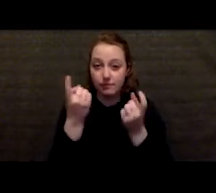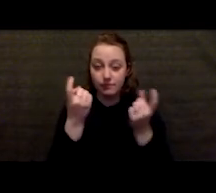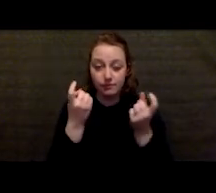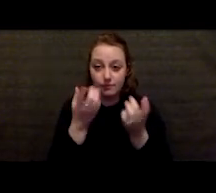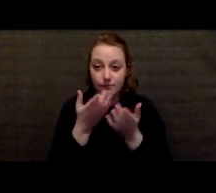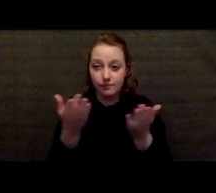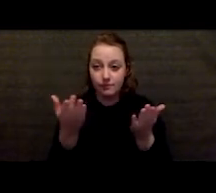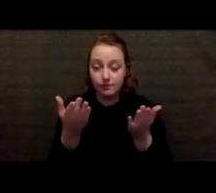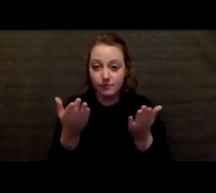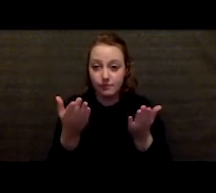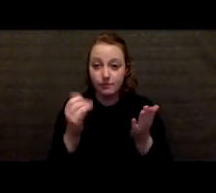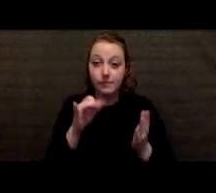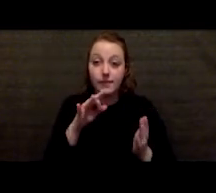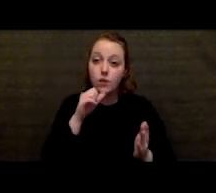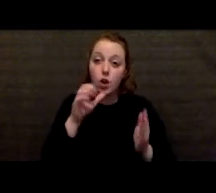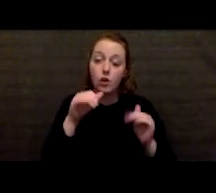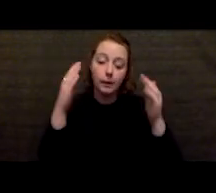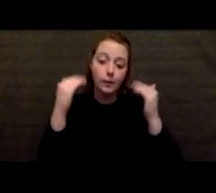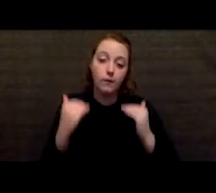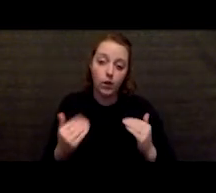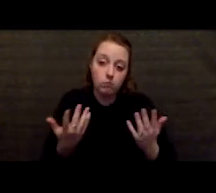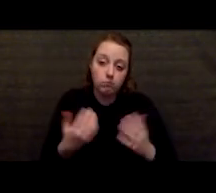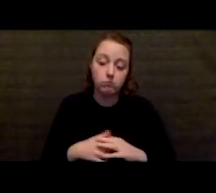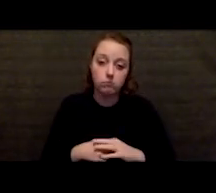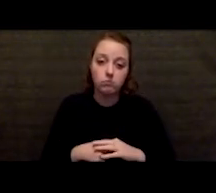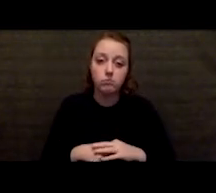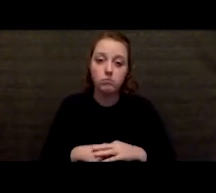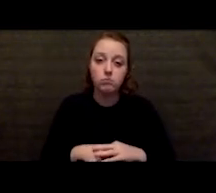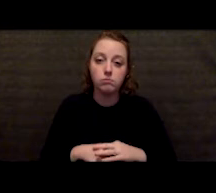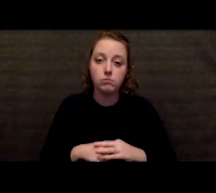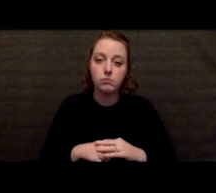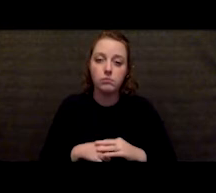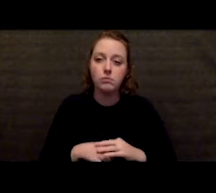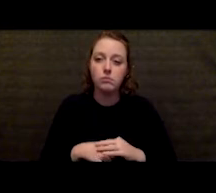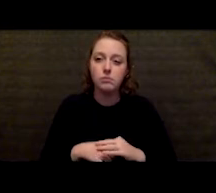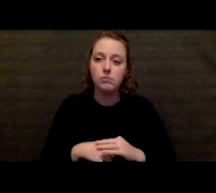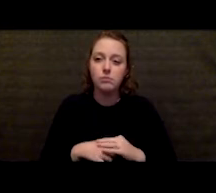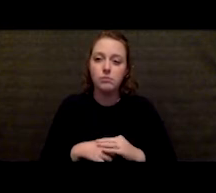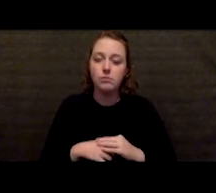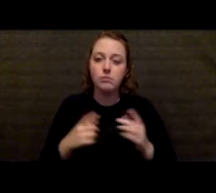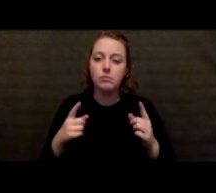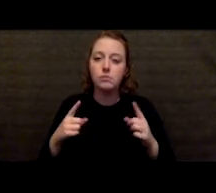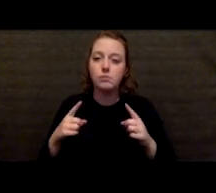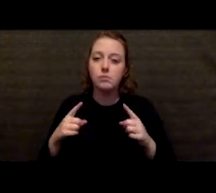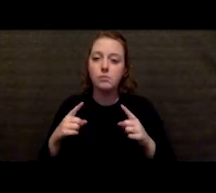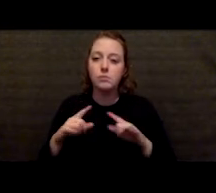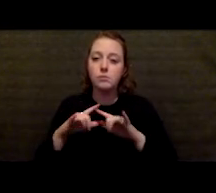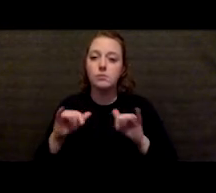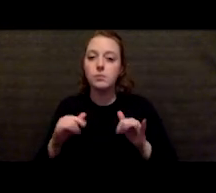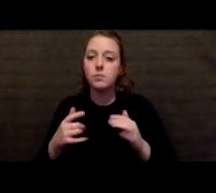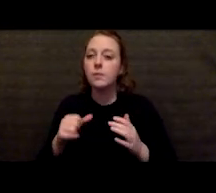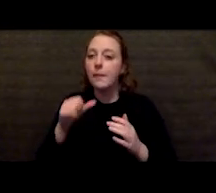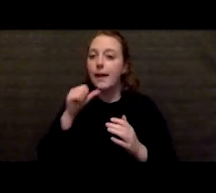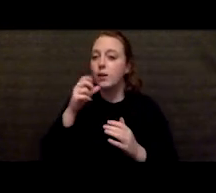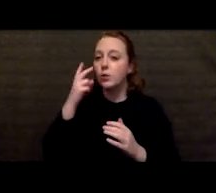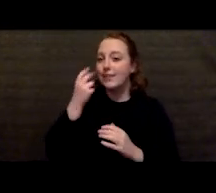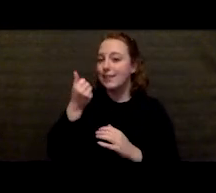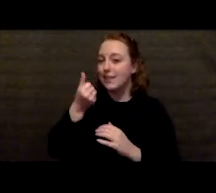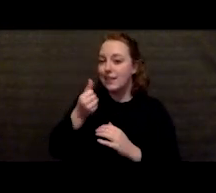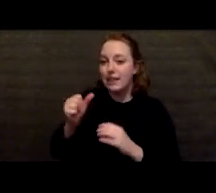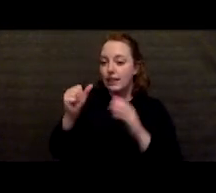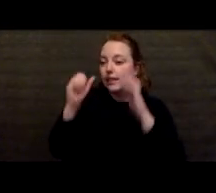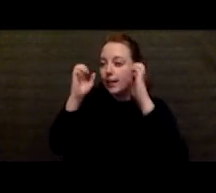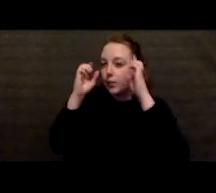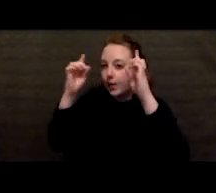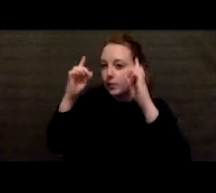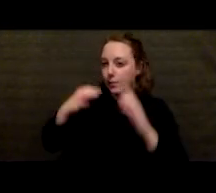about that option? If not, we can move on to the other ones. Well, I just don't see that it has any educational benefit at all.